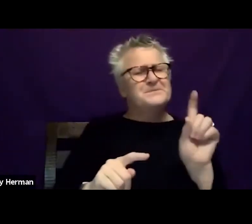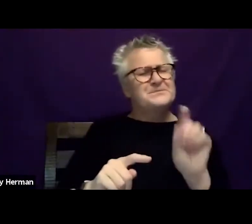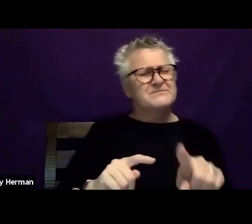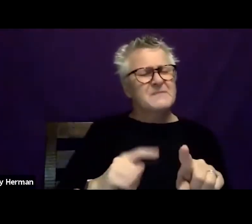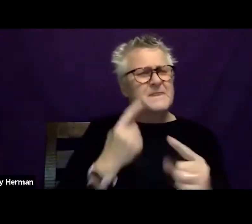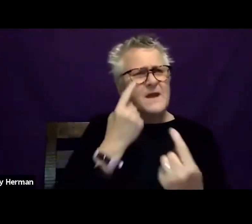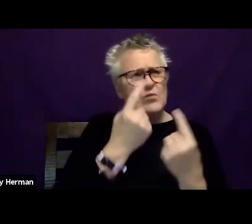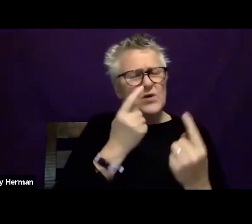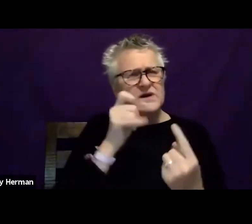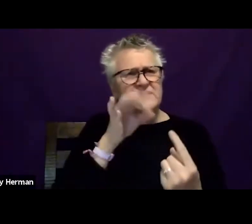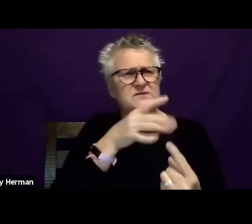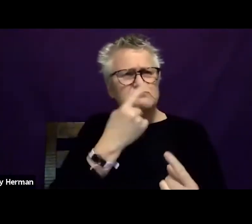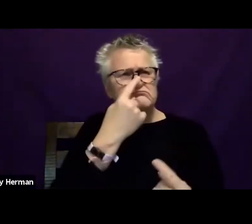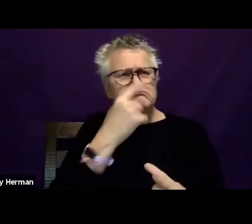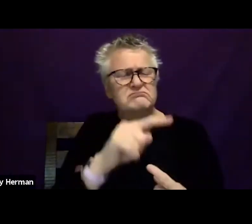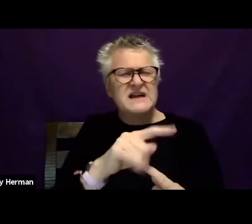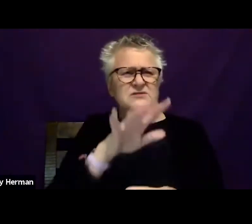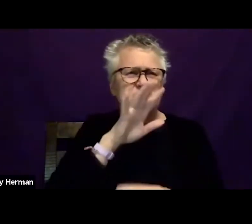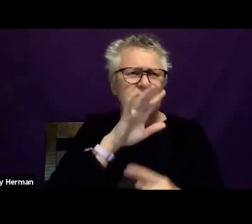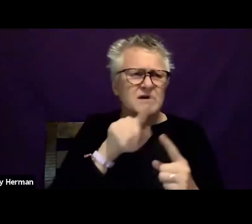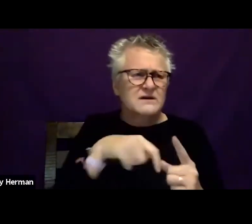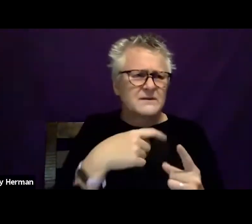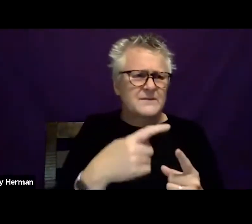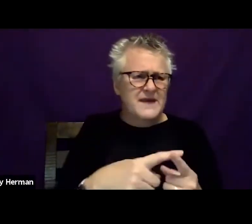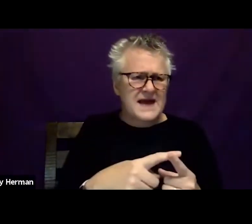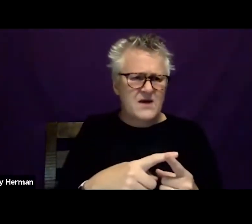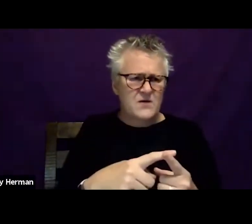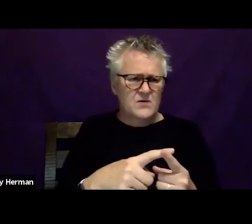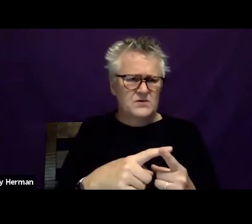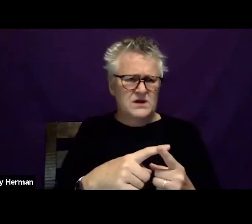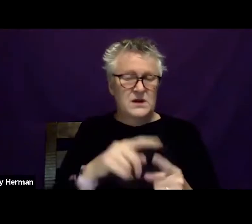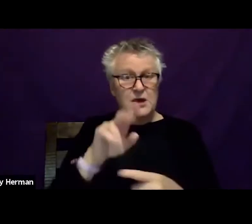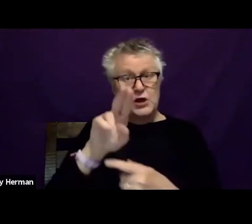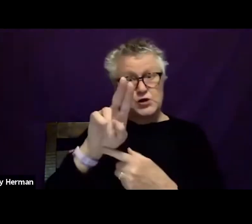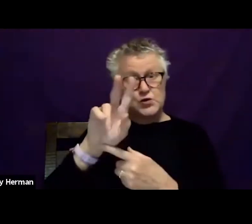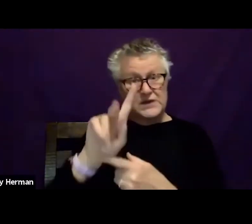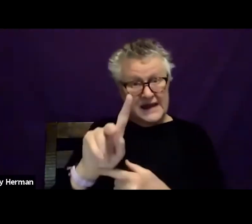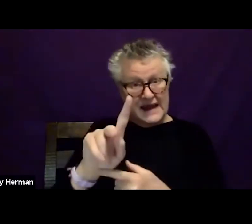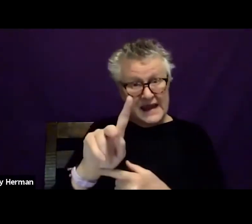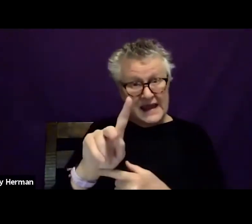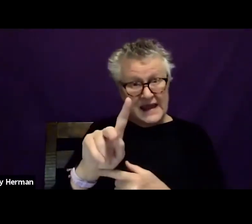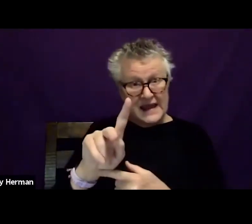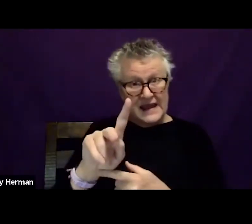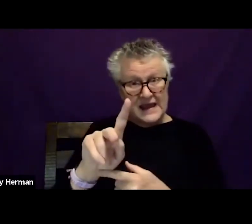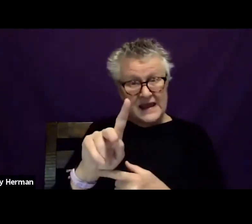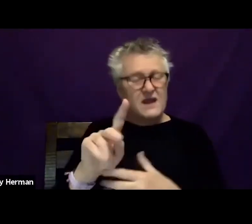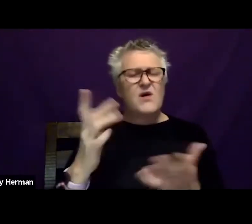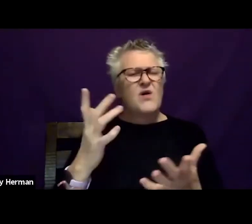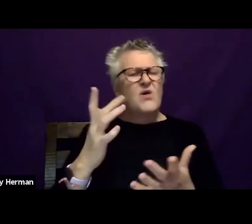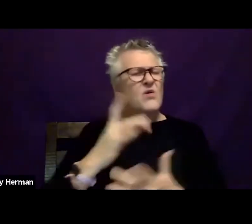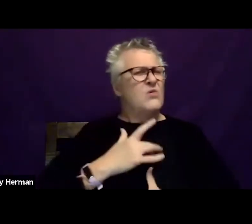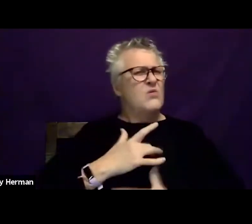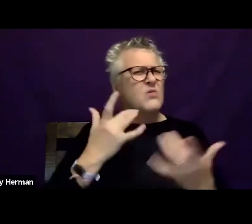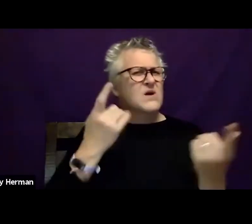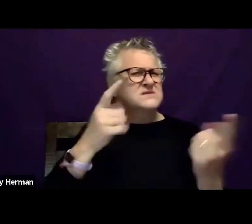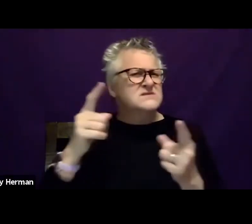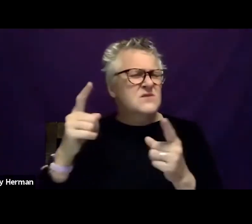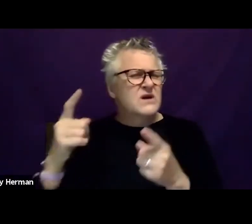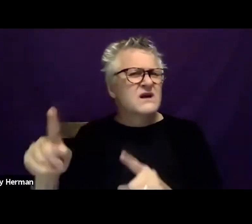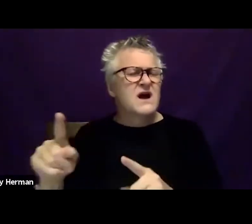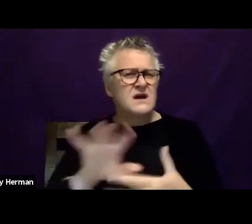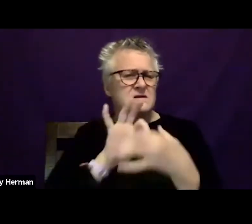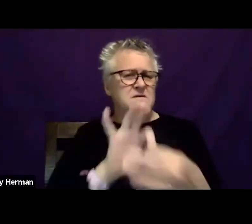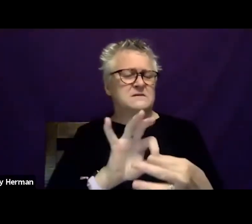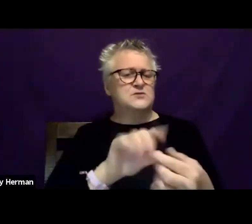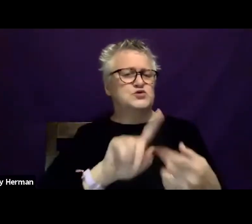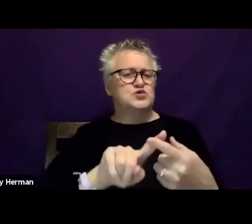where things stand in the UK with respect to assistive dying, and if you could speak to that,